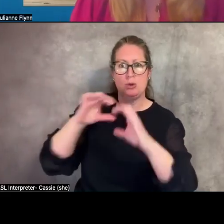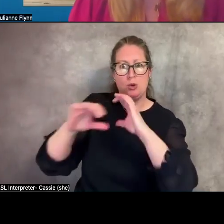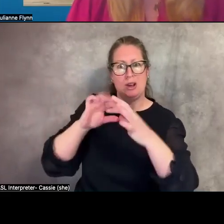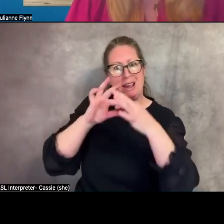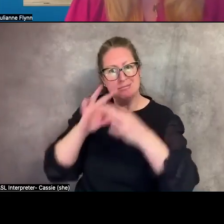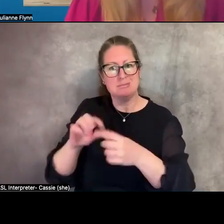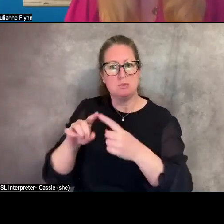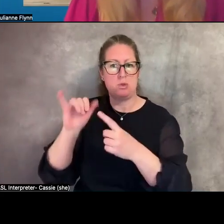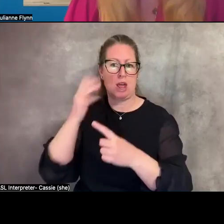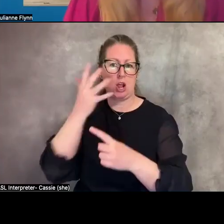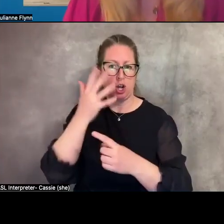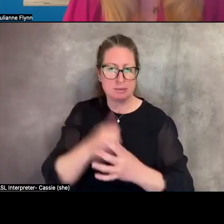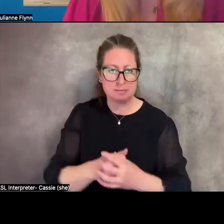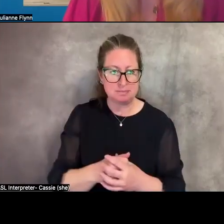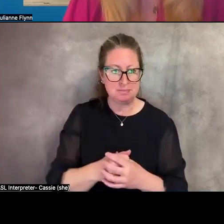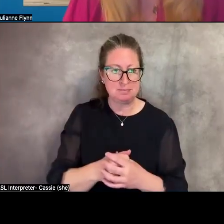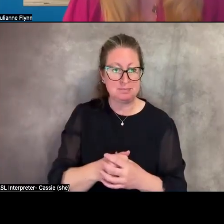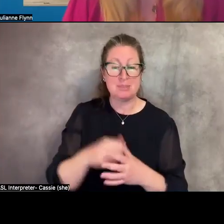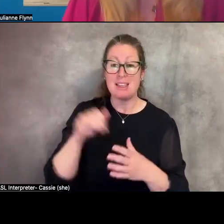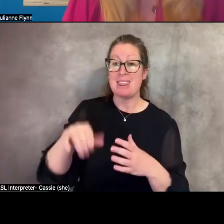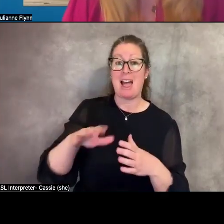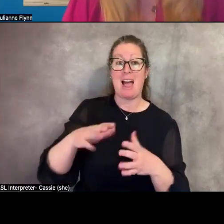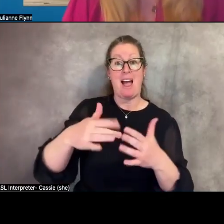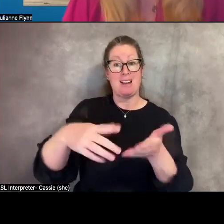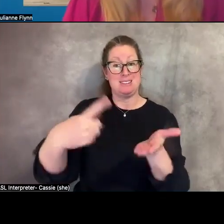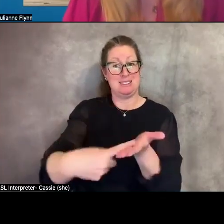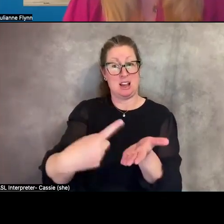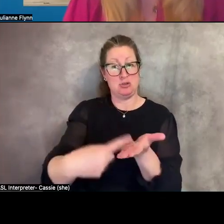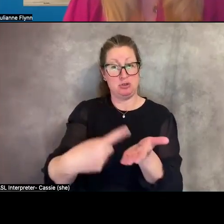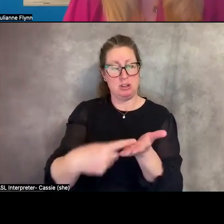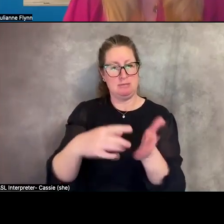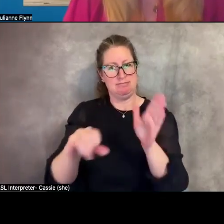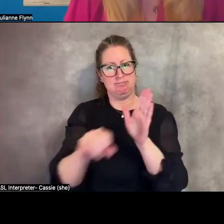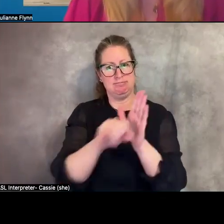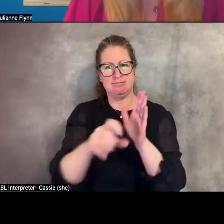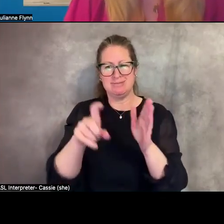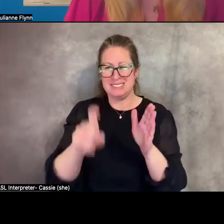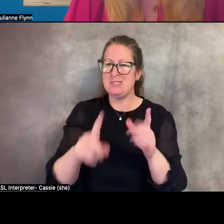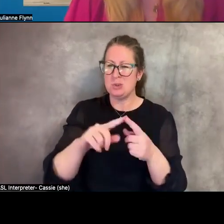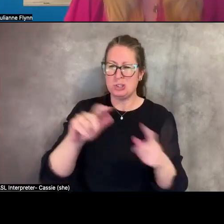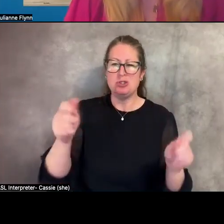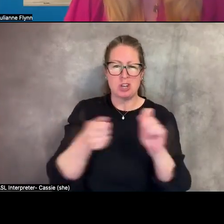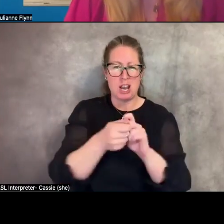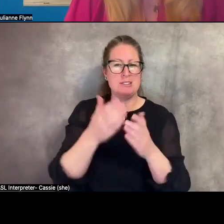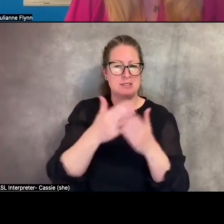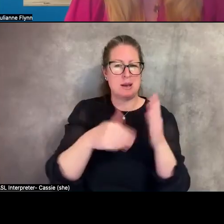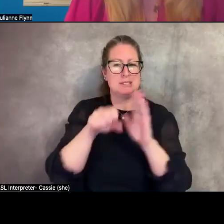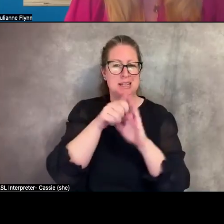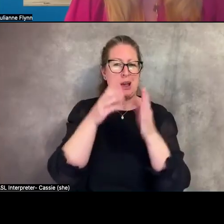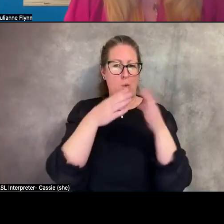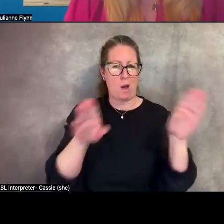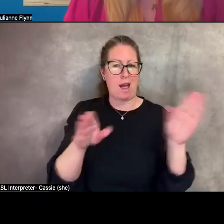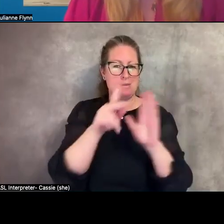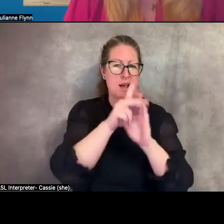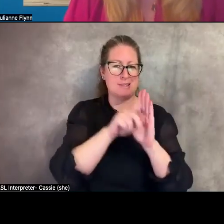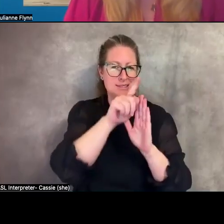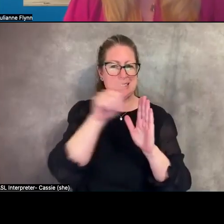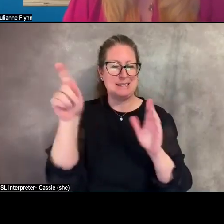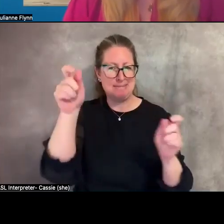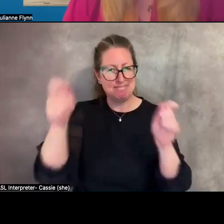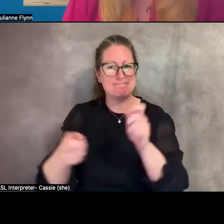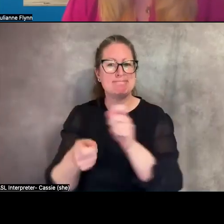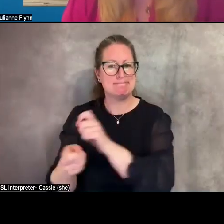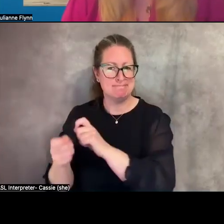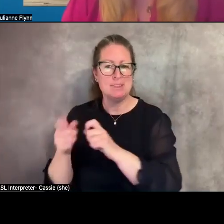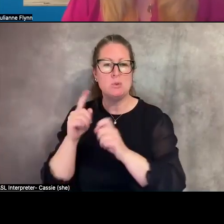this. The resulting discussion identified the need for change in statewide in some of our existing policies. There's an identified